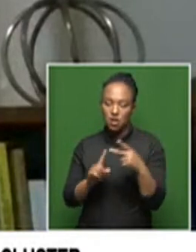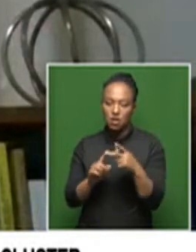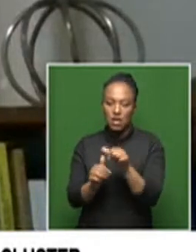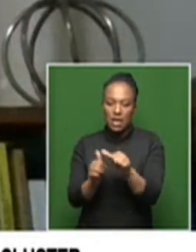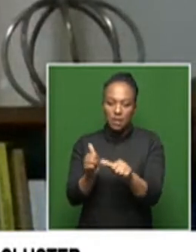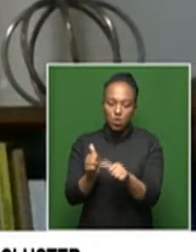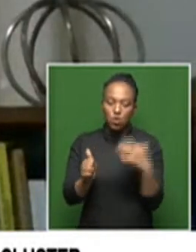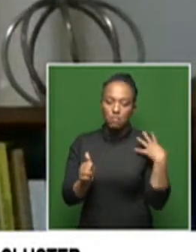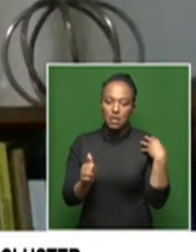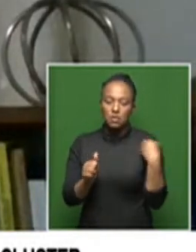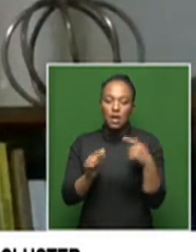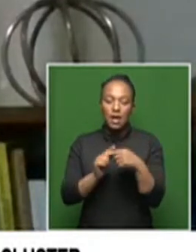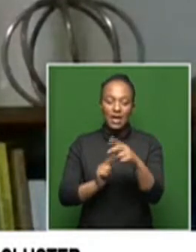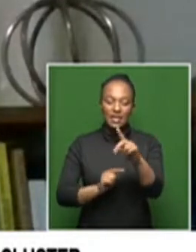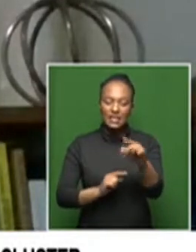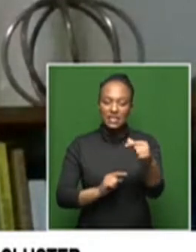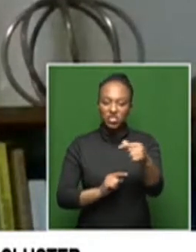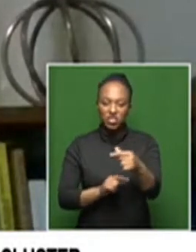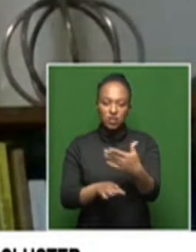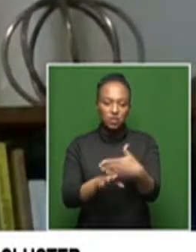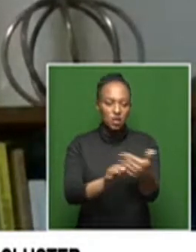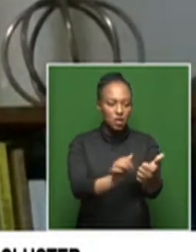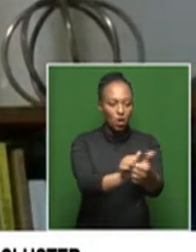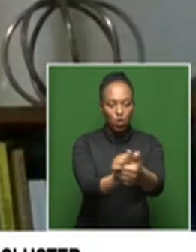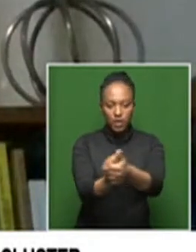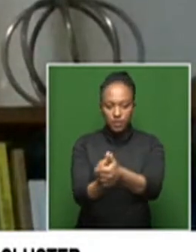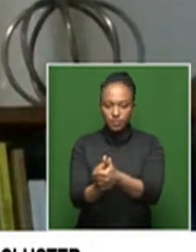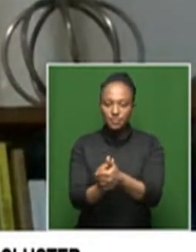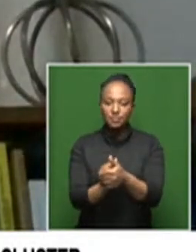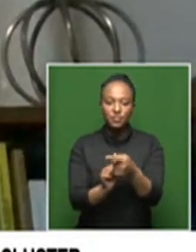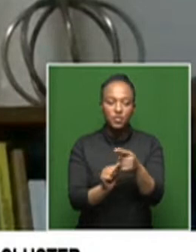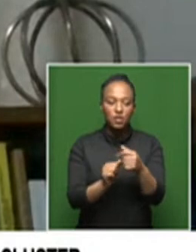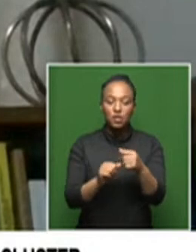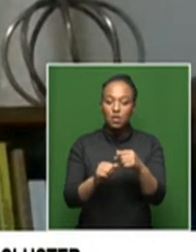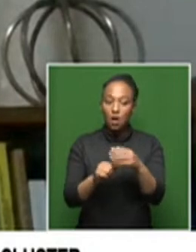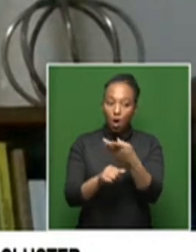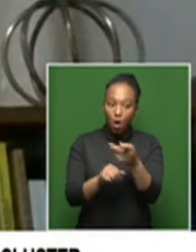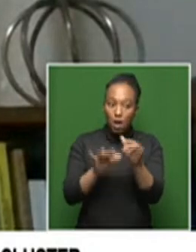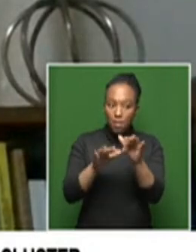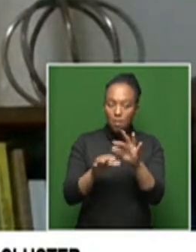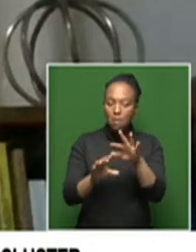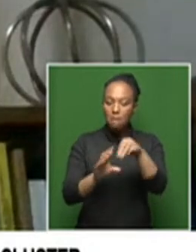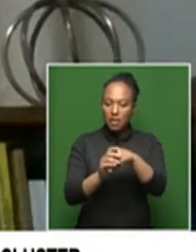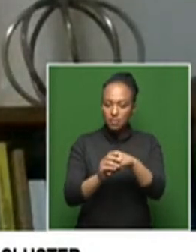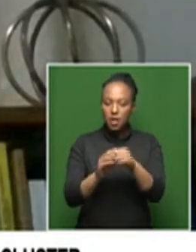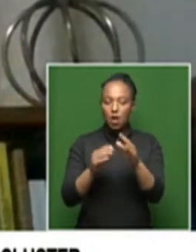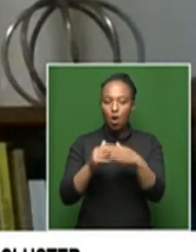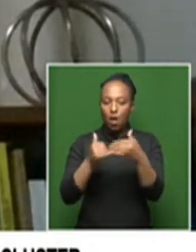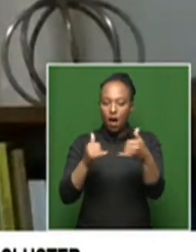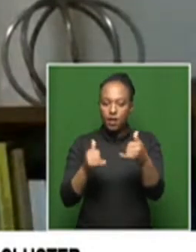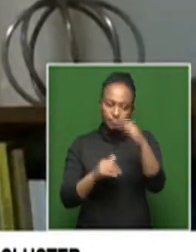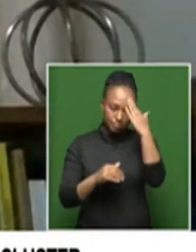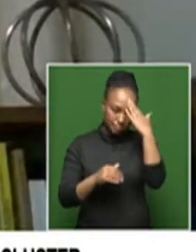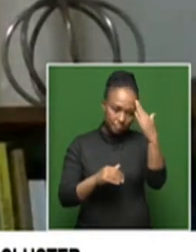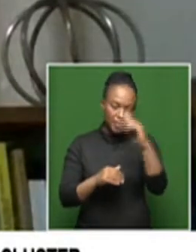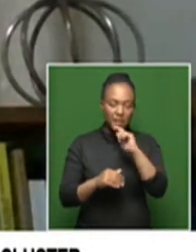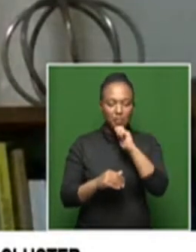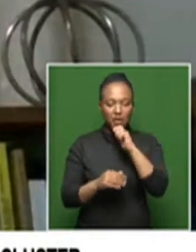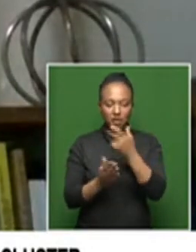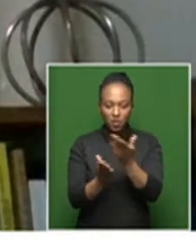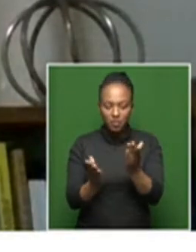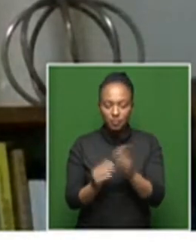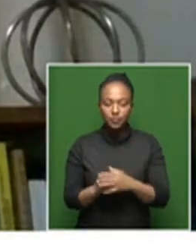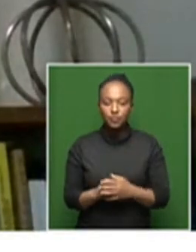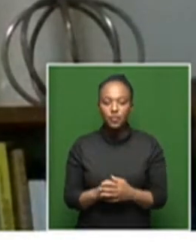the Director General, colleagues, and the webinar participants. I think the electronic vaccination